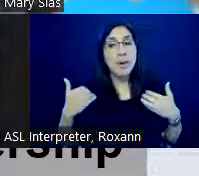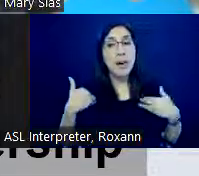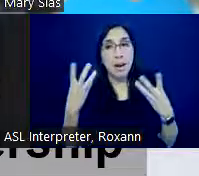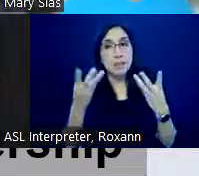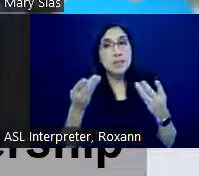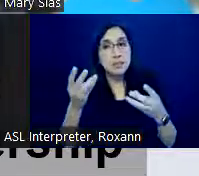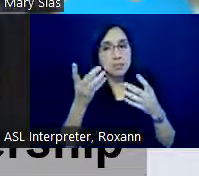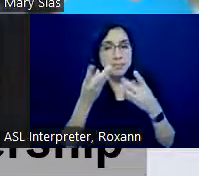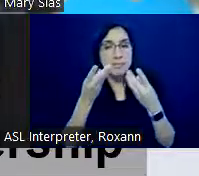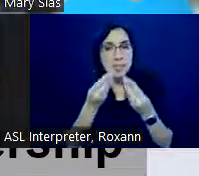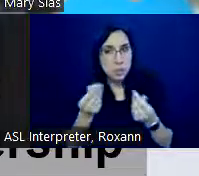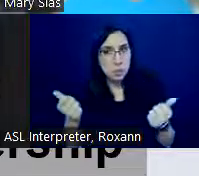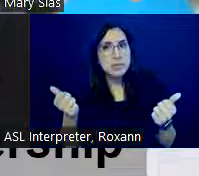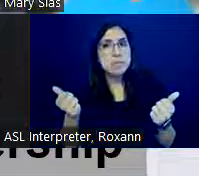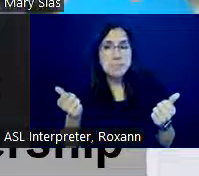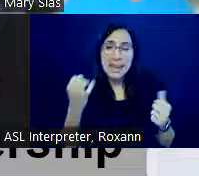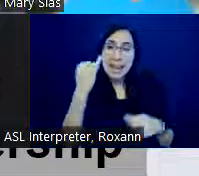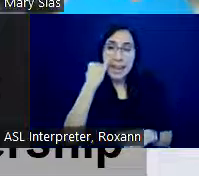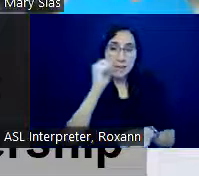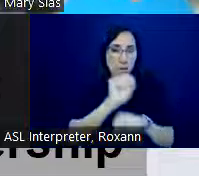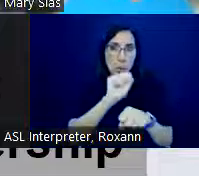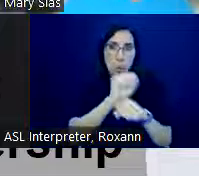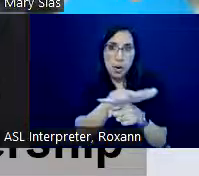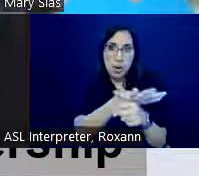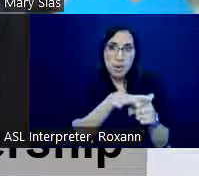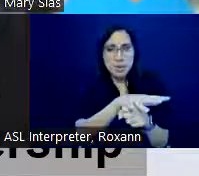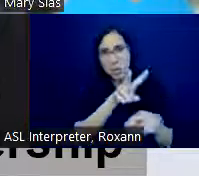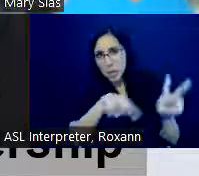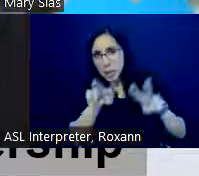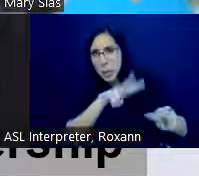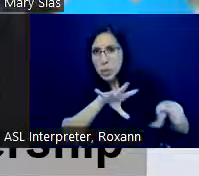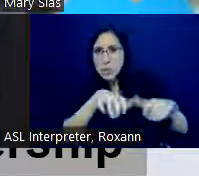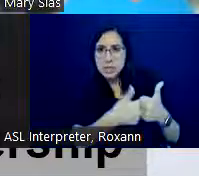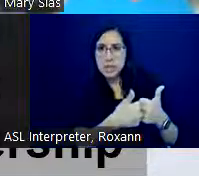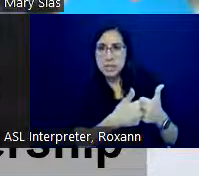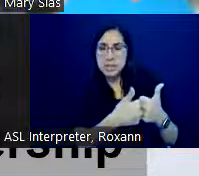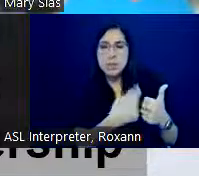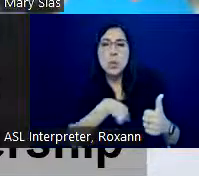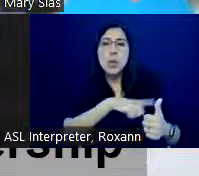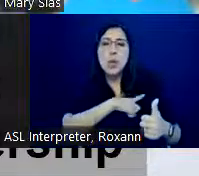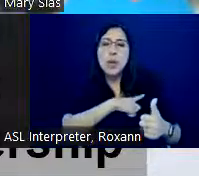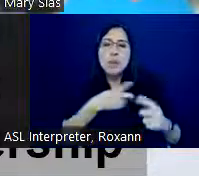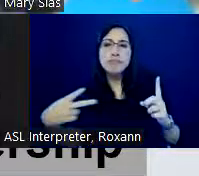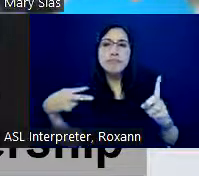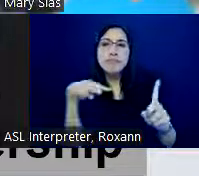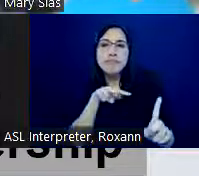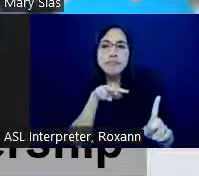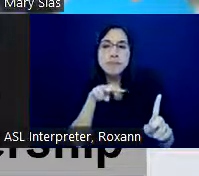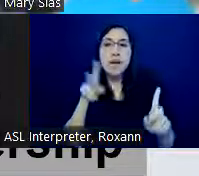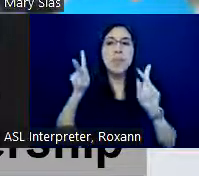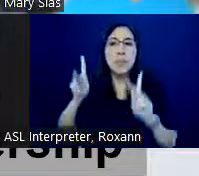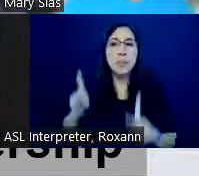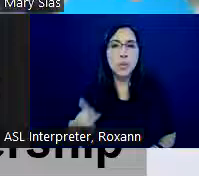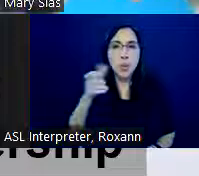we look at challenges in the workplace, we always look at it from the lens of the person that has the